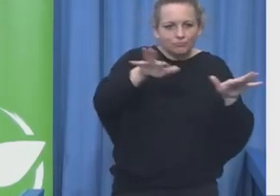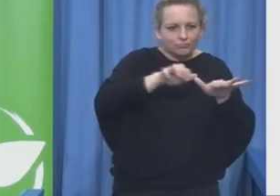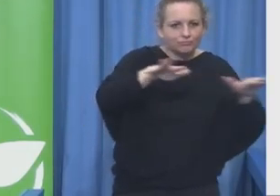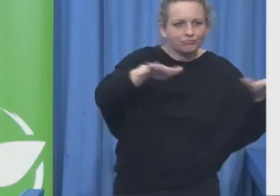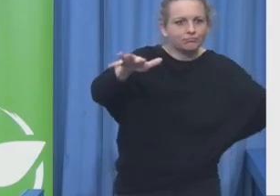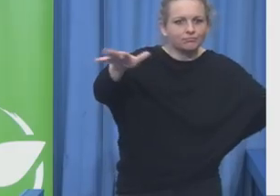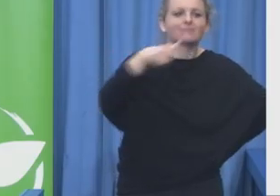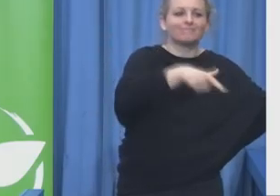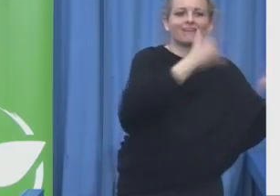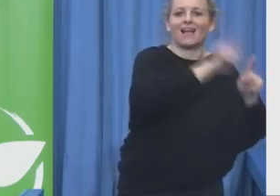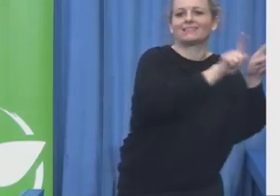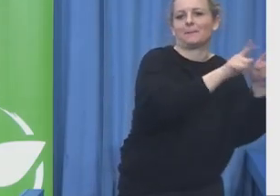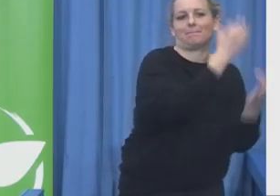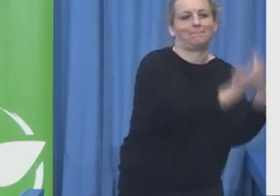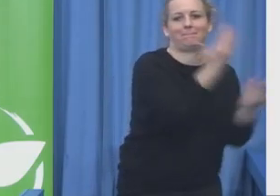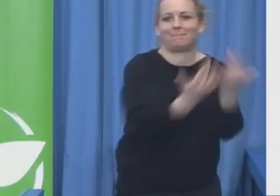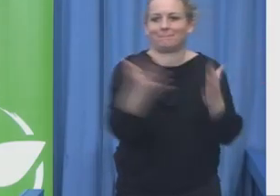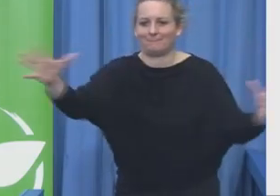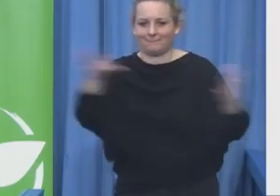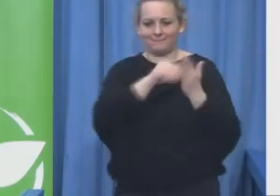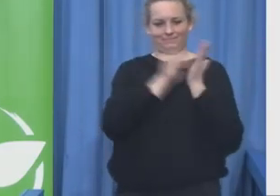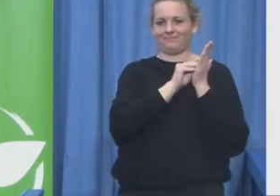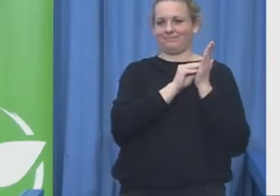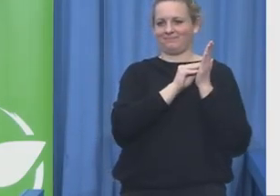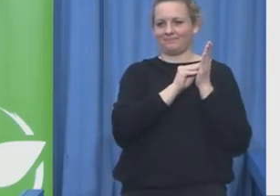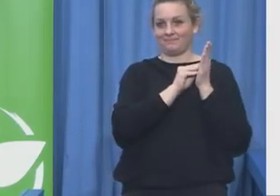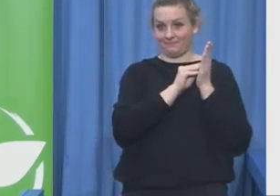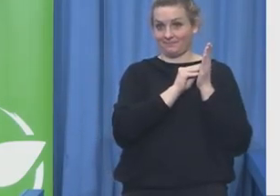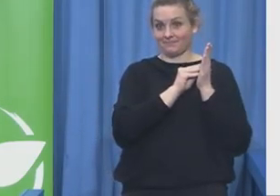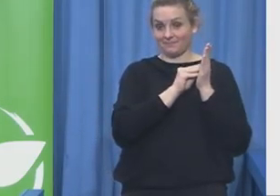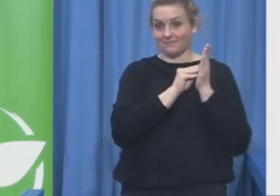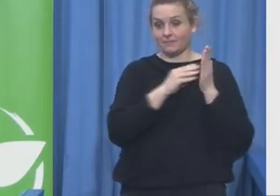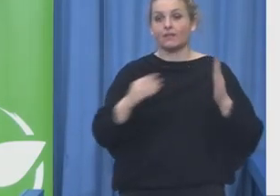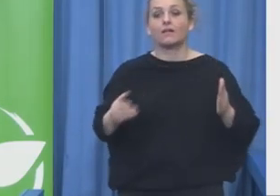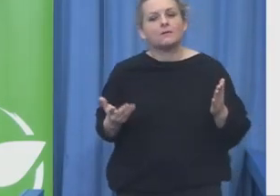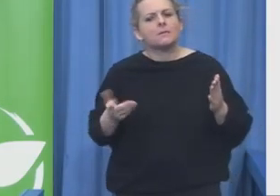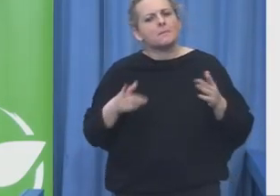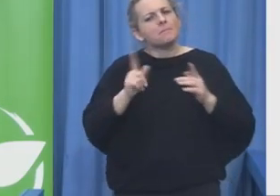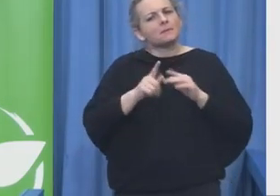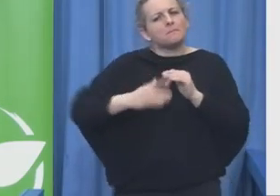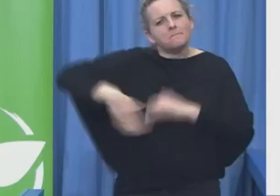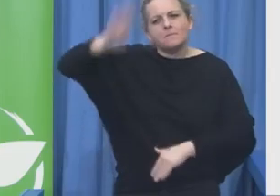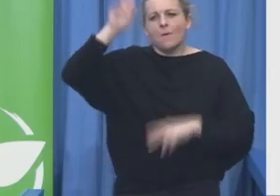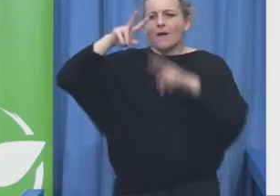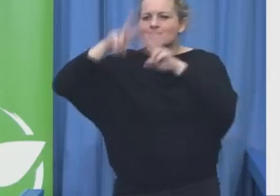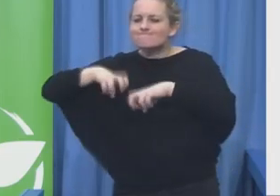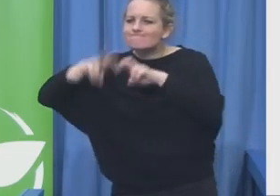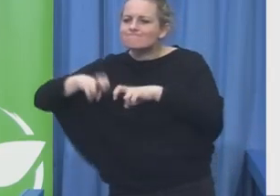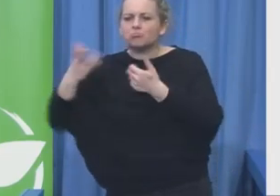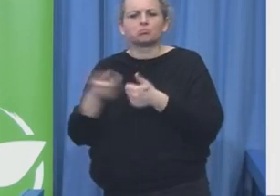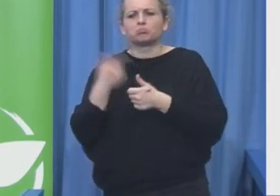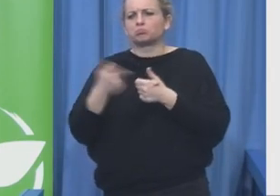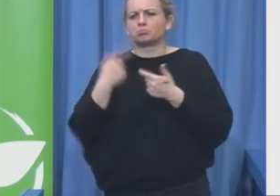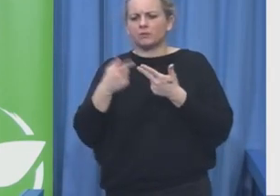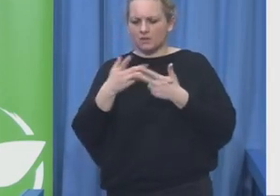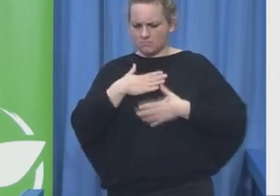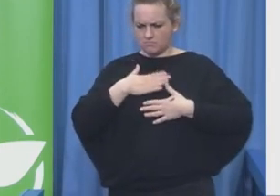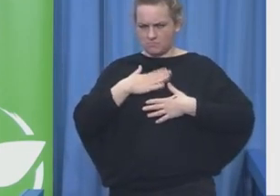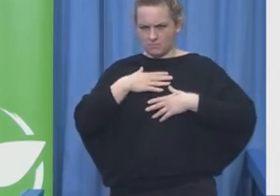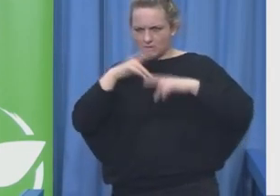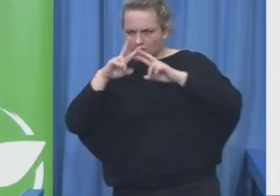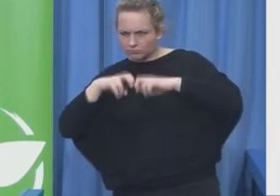challenge. I think we need to look at what's out there. I'm really interested in finding indicators that